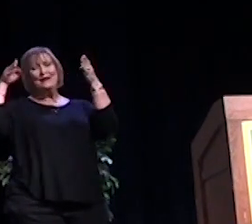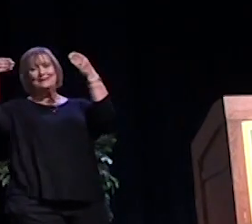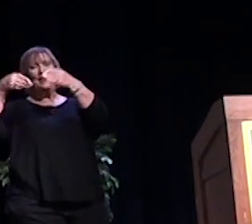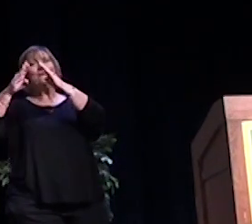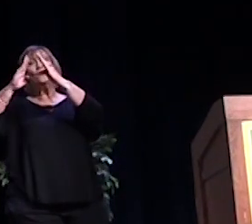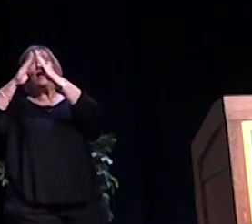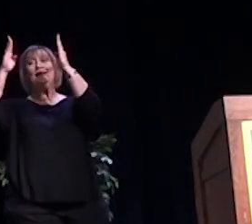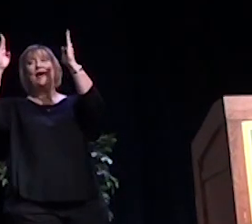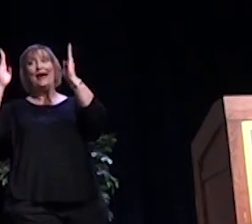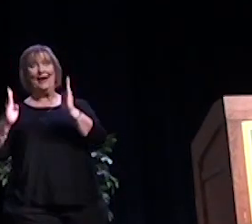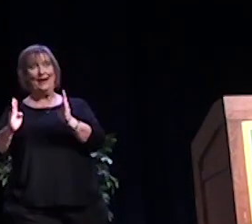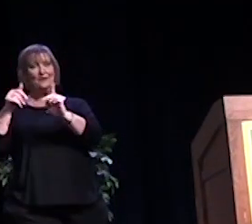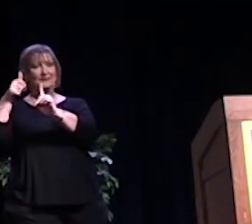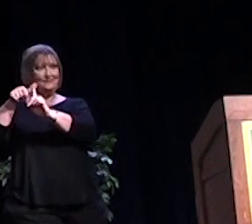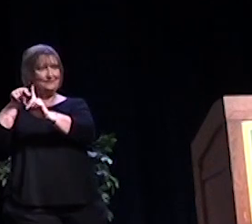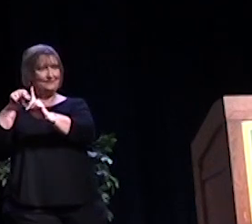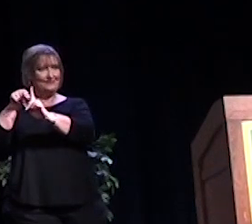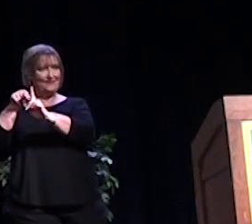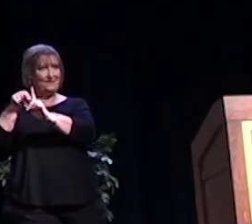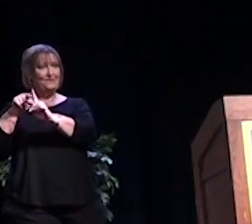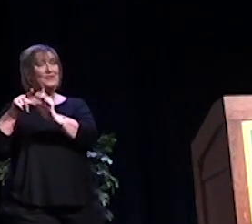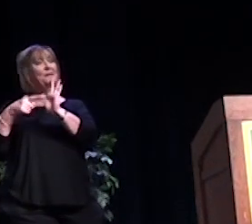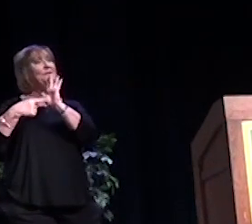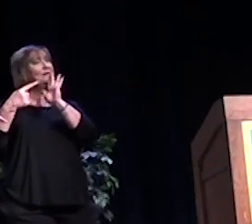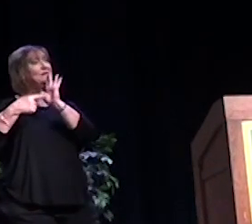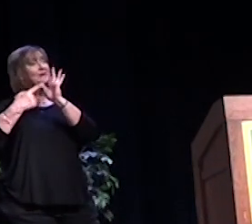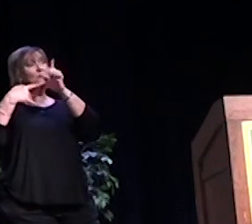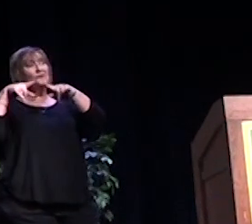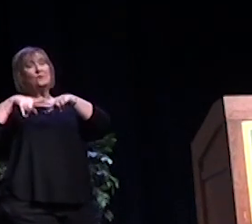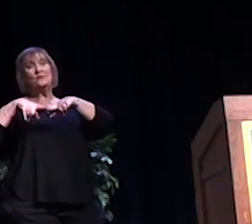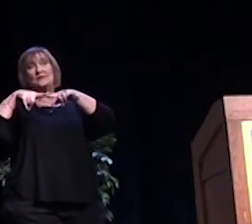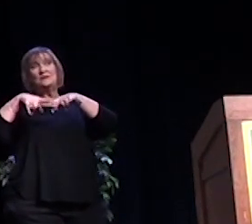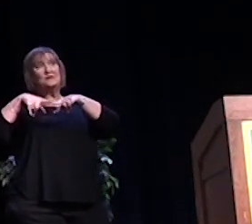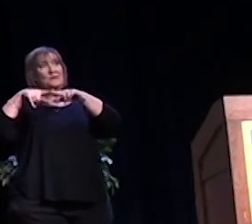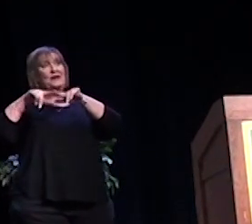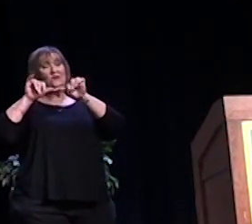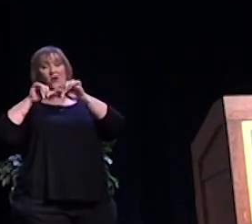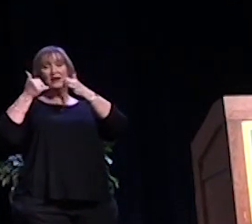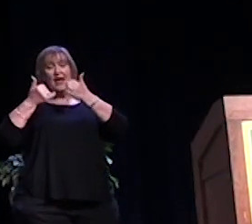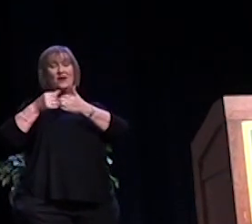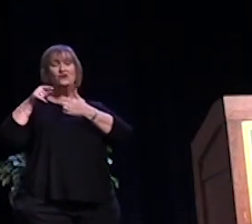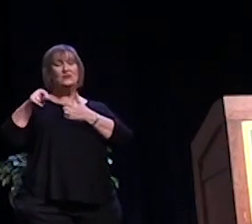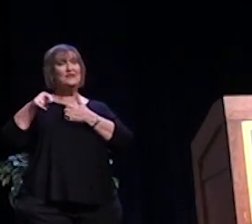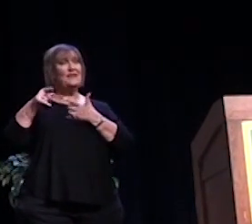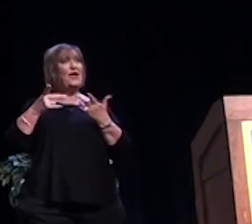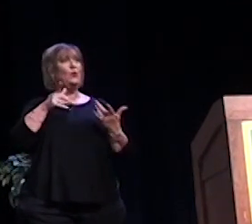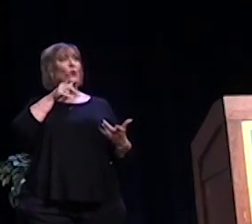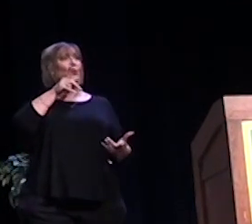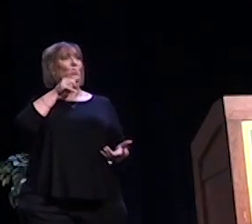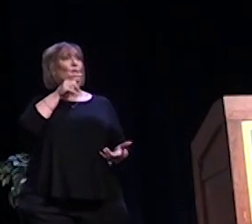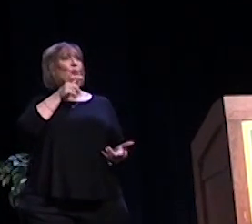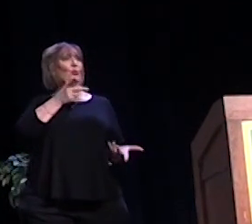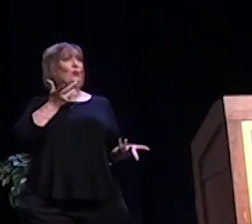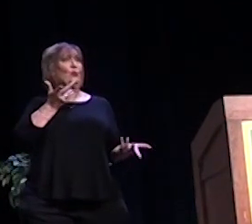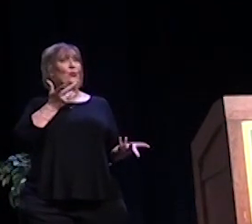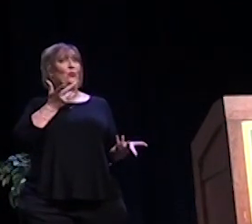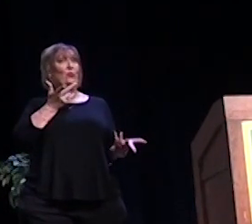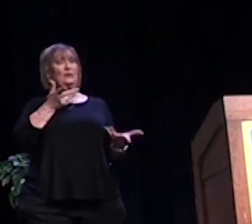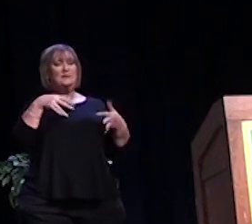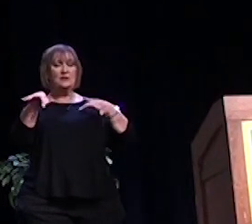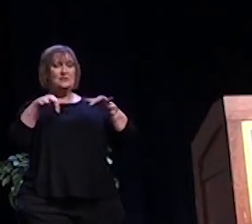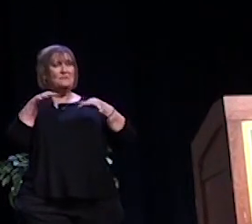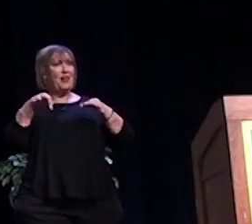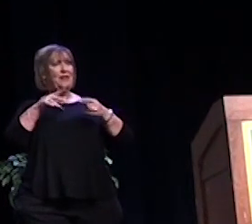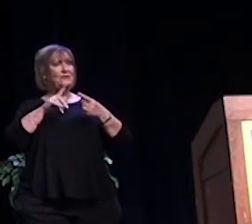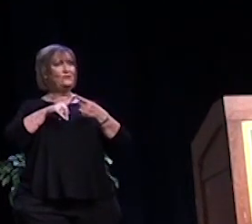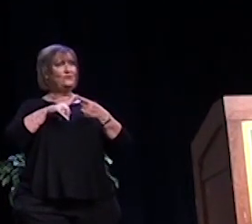do. But in the past, we often relied on them to be the face to the customer as well. I think that's